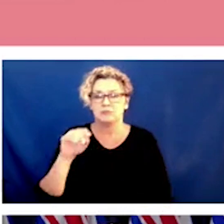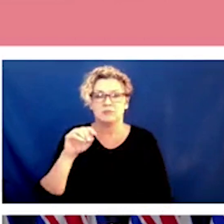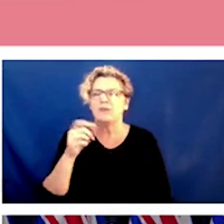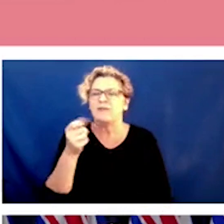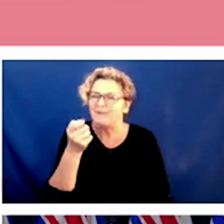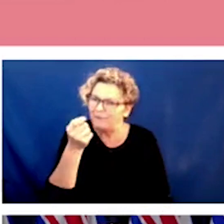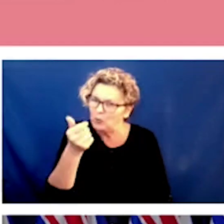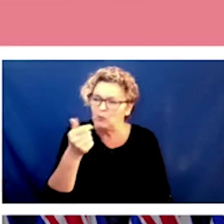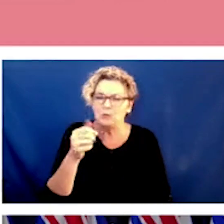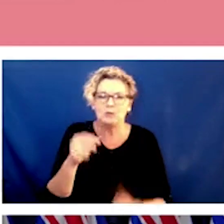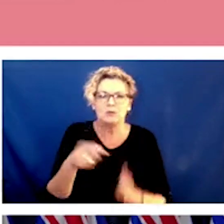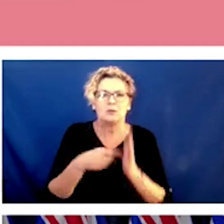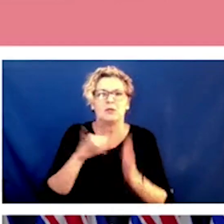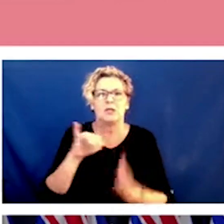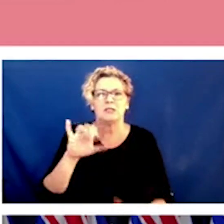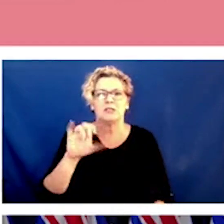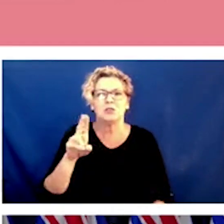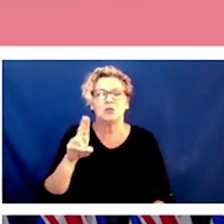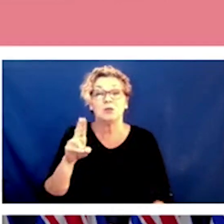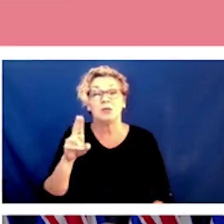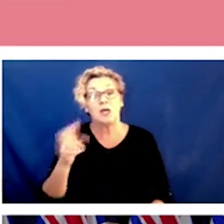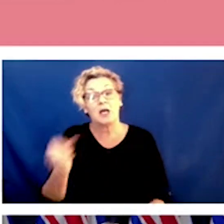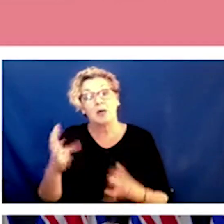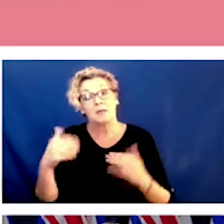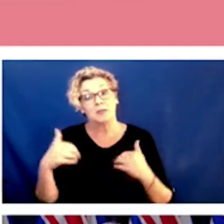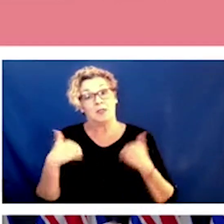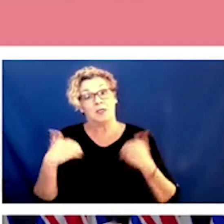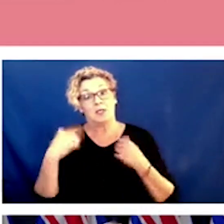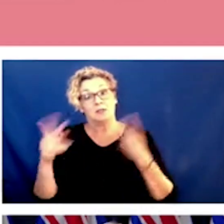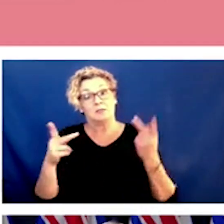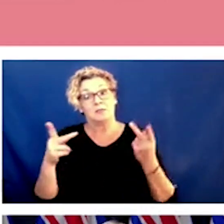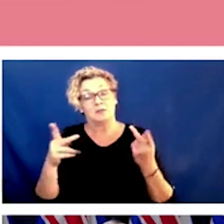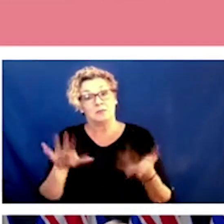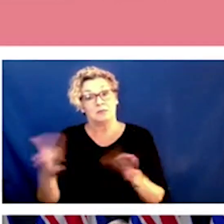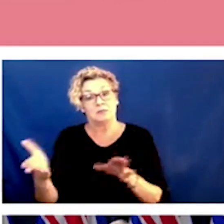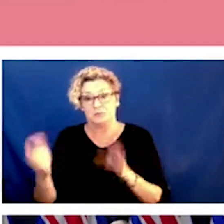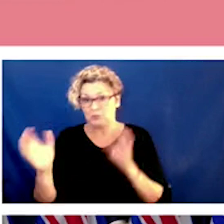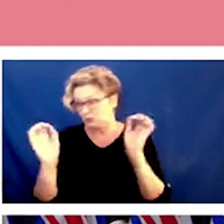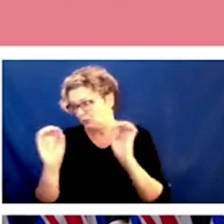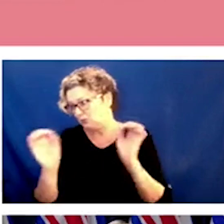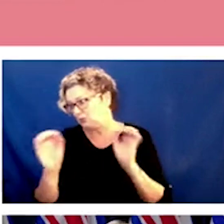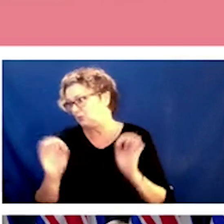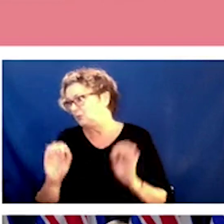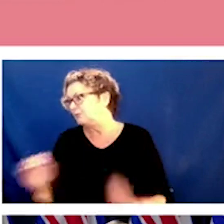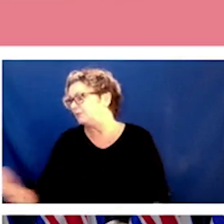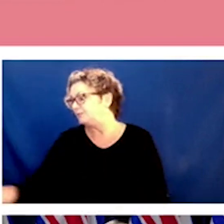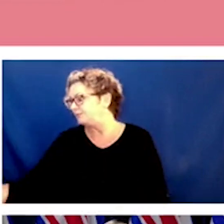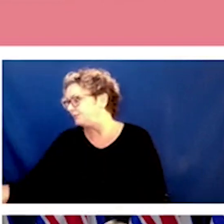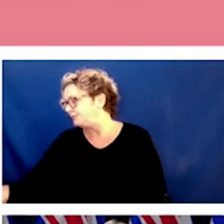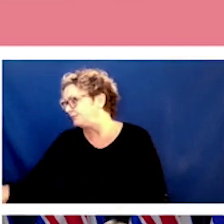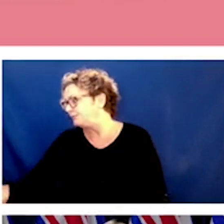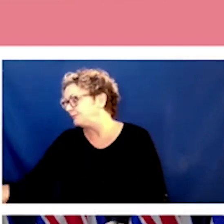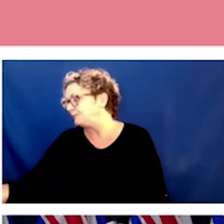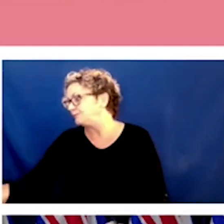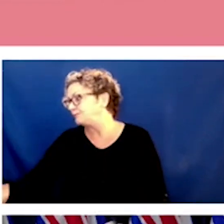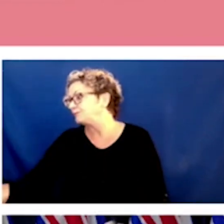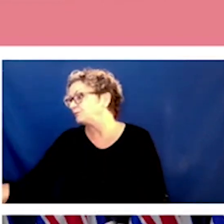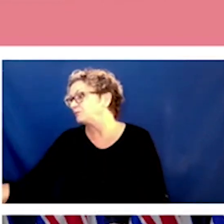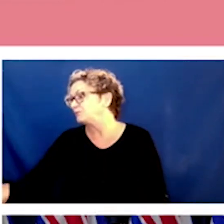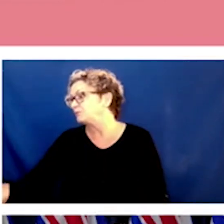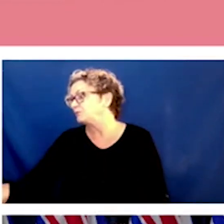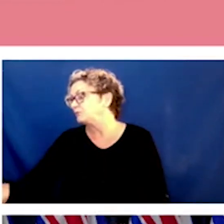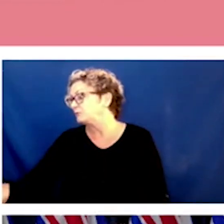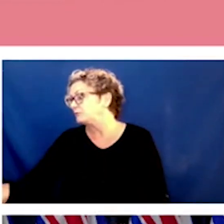from COVID-19. And what we can see is that very few young people under the age of 19